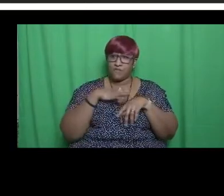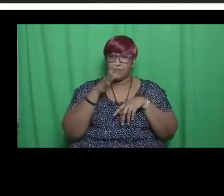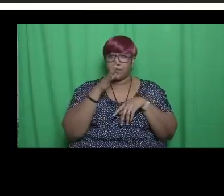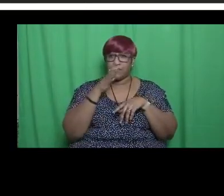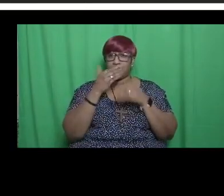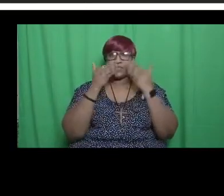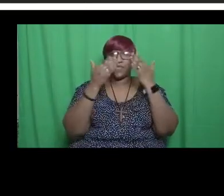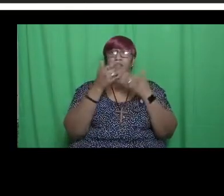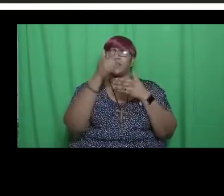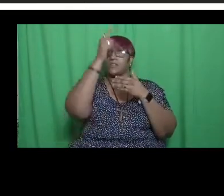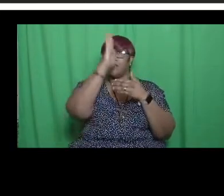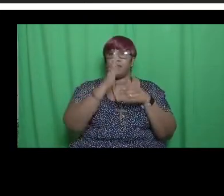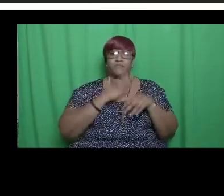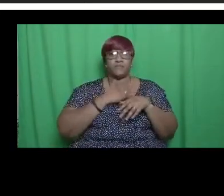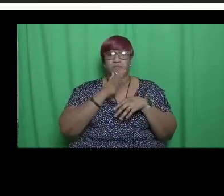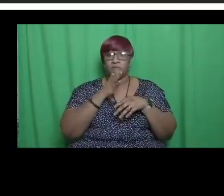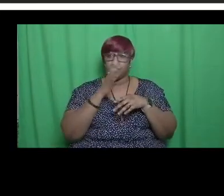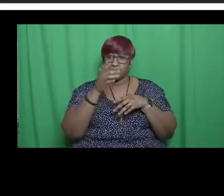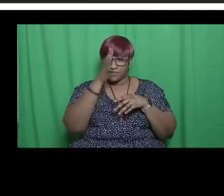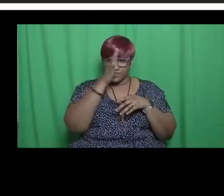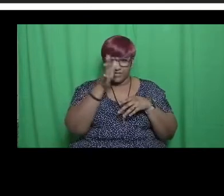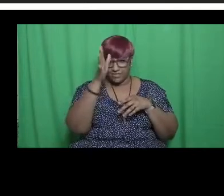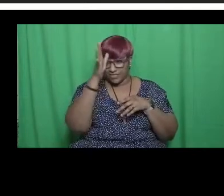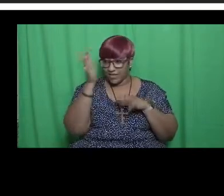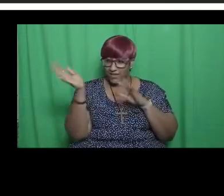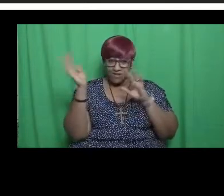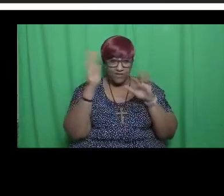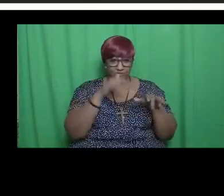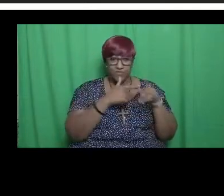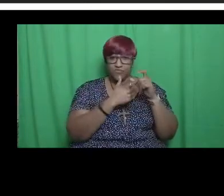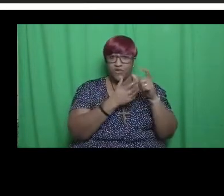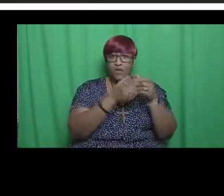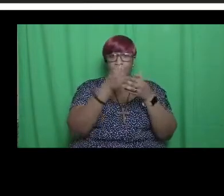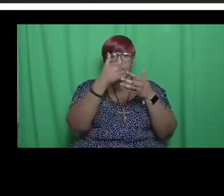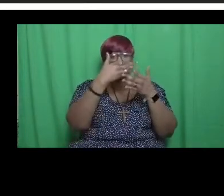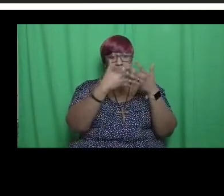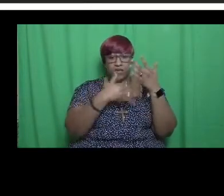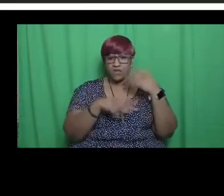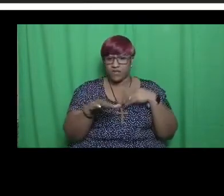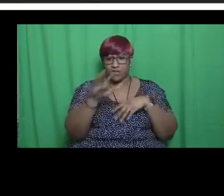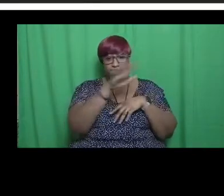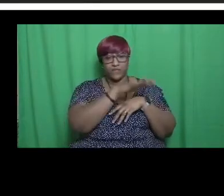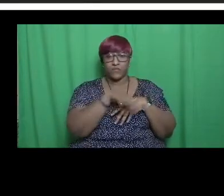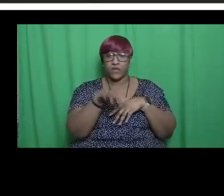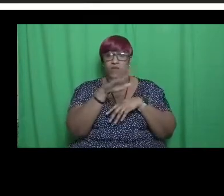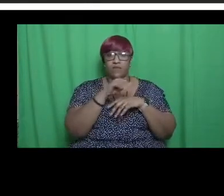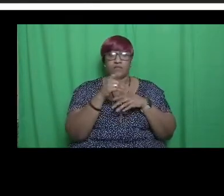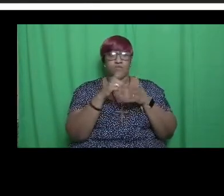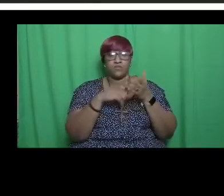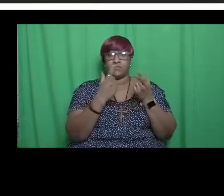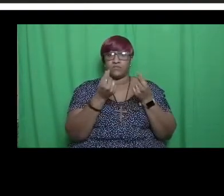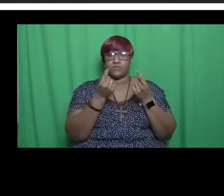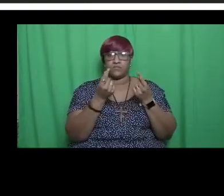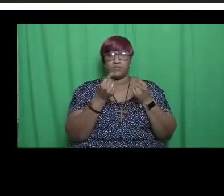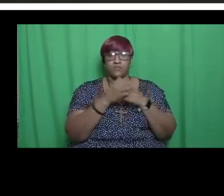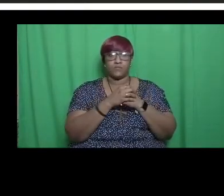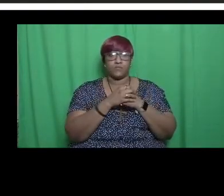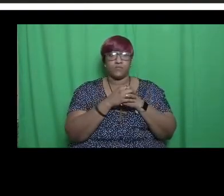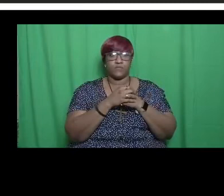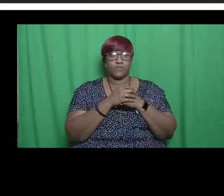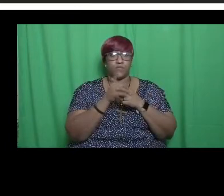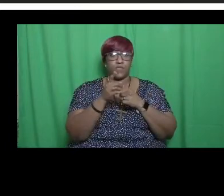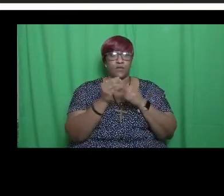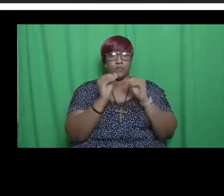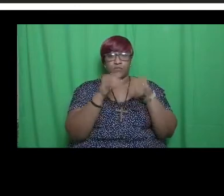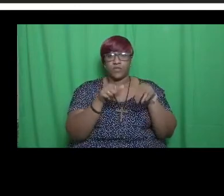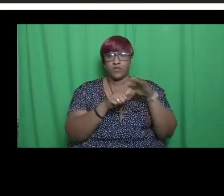My mama came in there and called and got my daddy, and everybody came running. Blood was everywhere. And you know what they did? The first thing they did, they ran it under